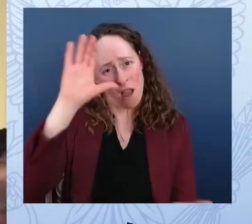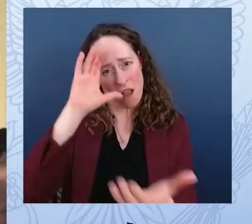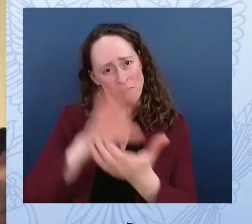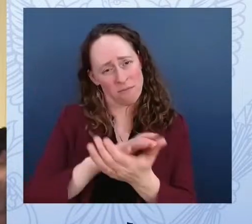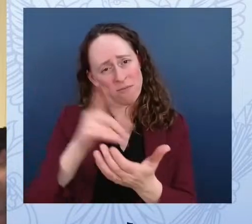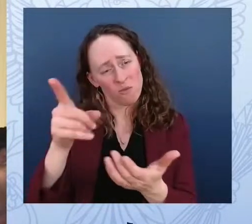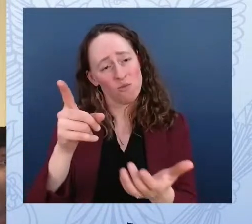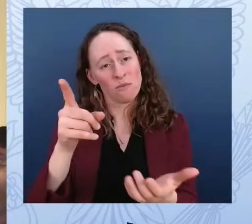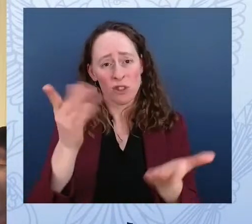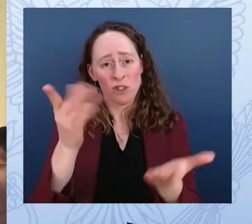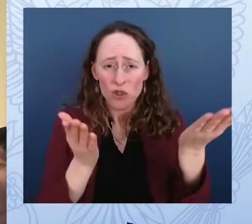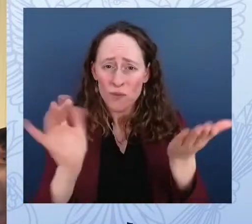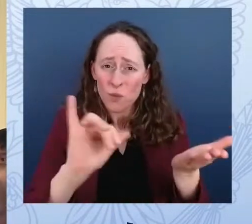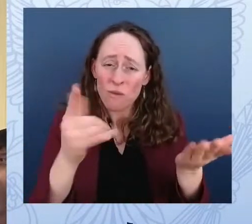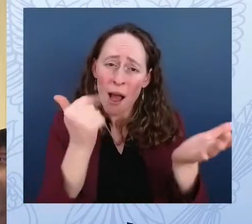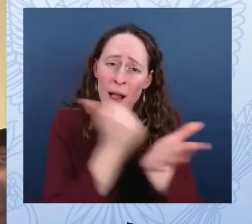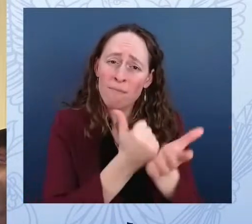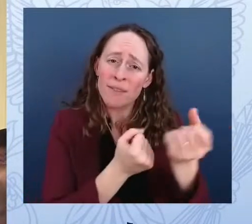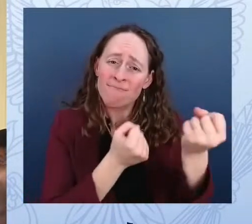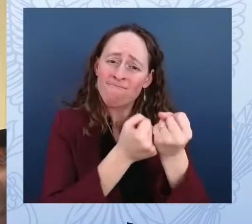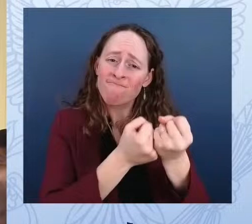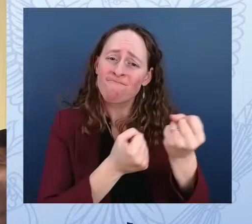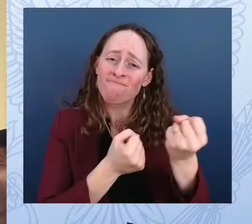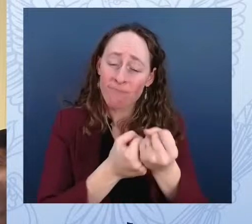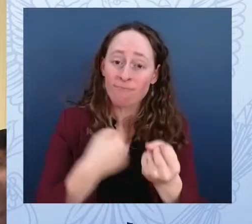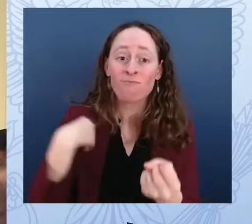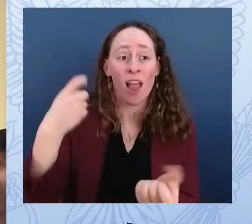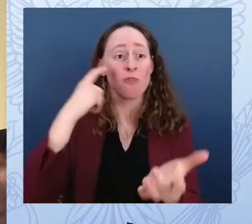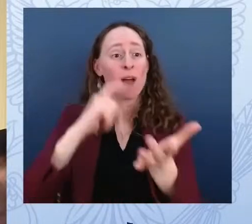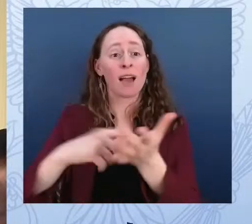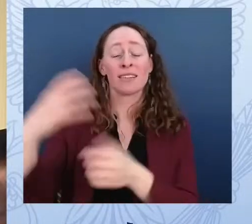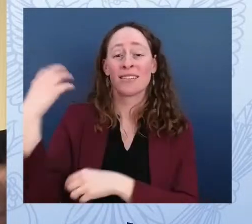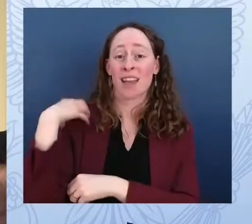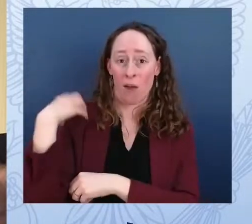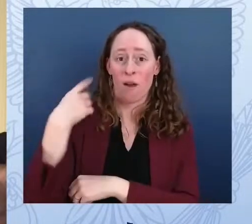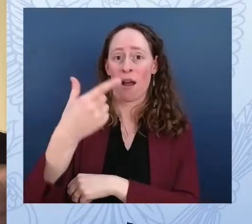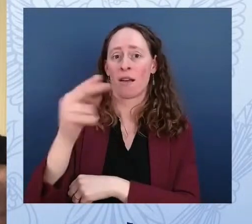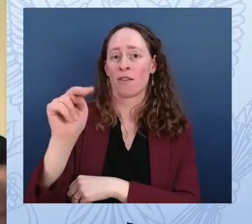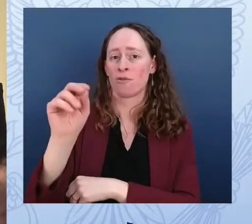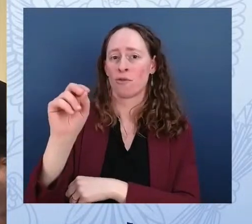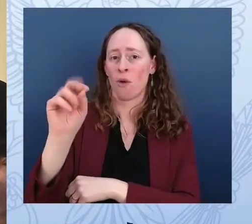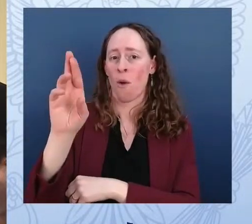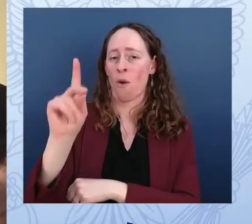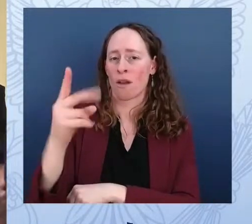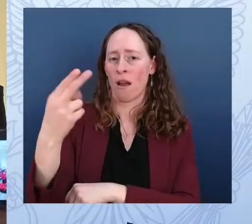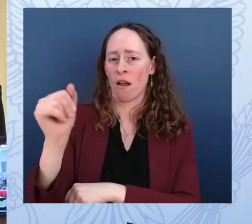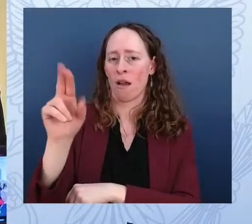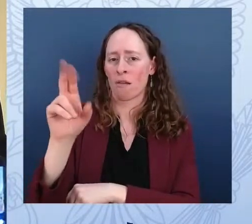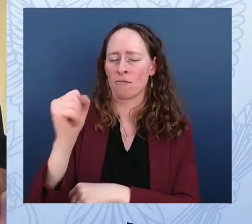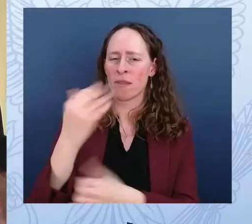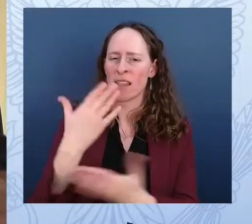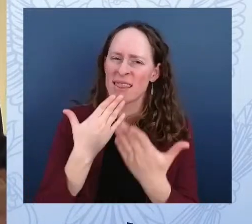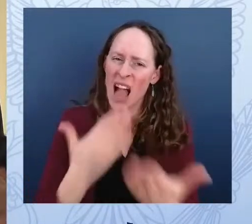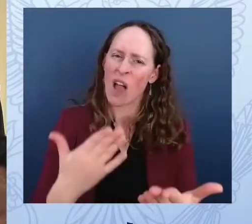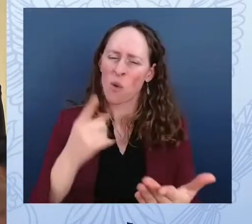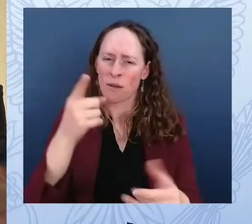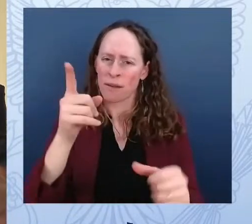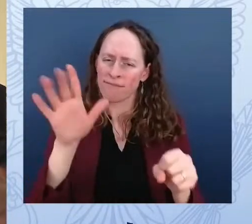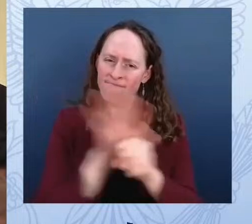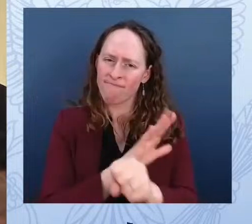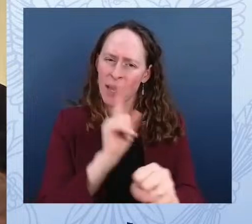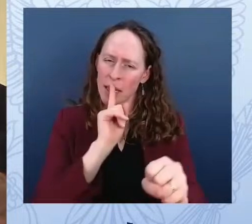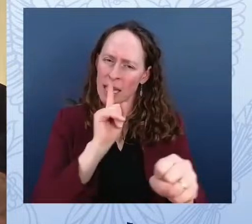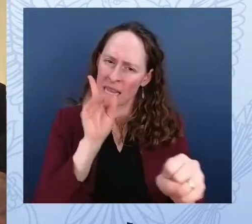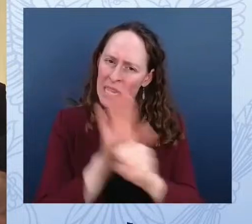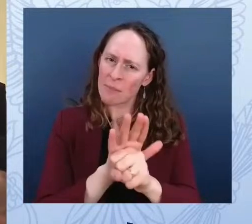Thank you for your decades of service to our country and for this new chapter, as you will make the Guard stronger and more